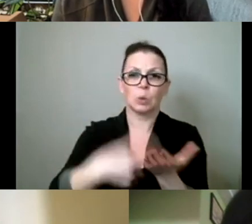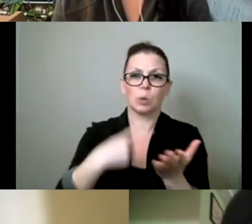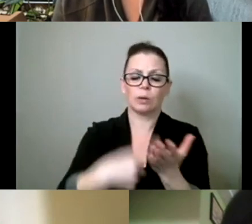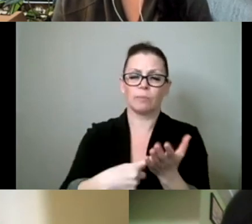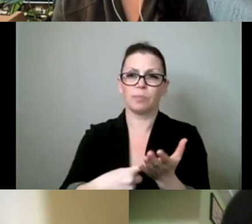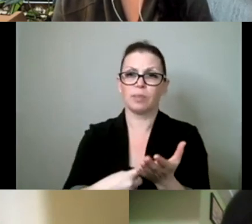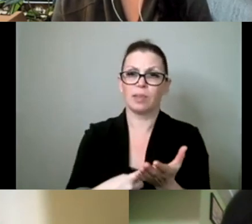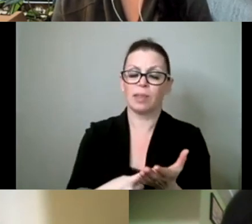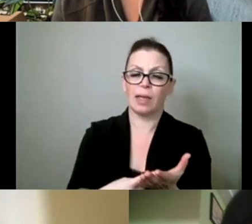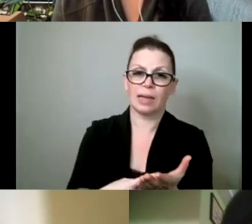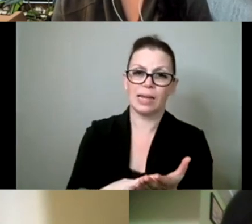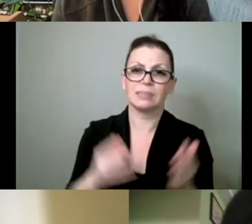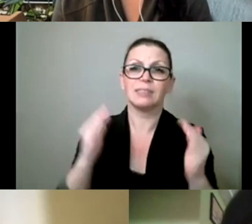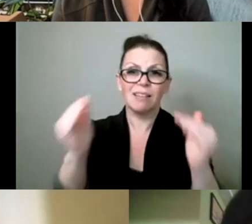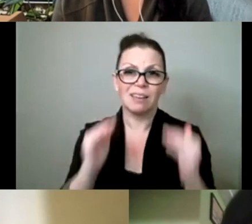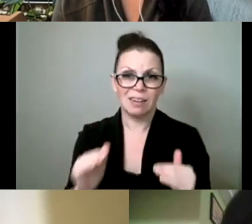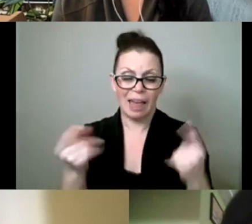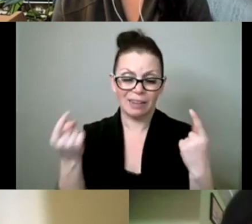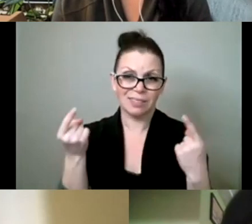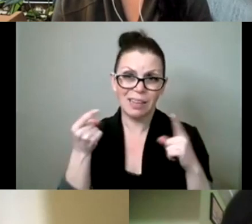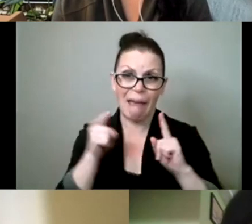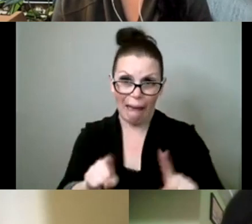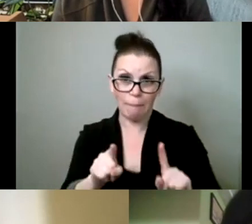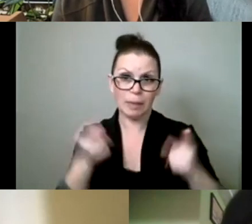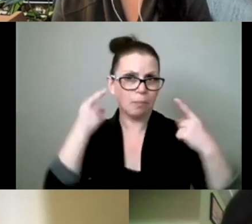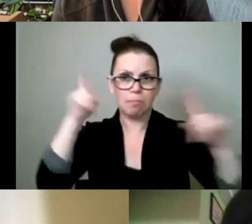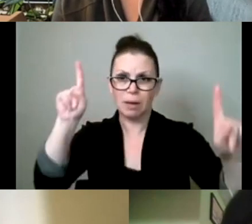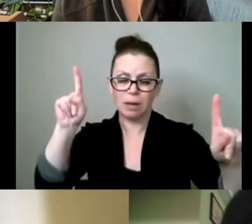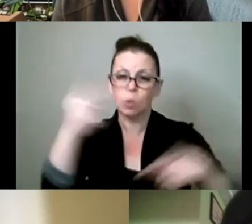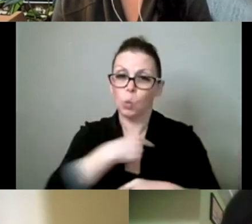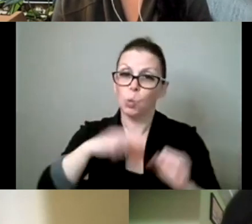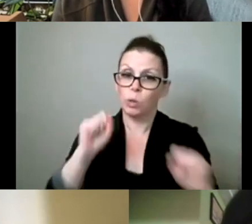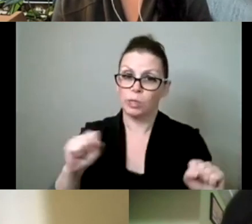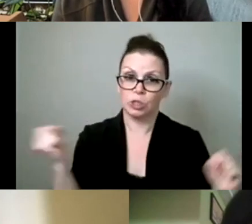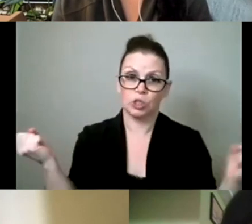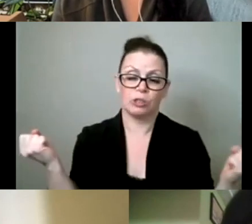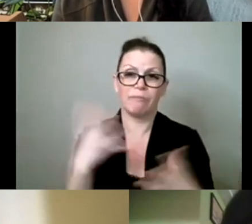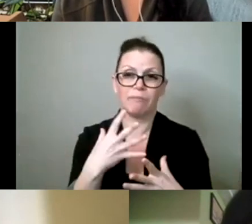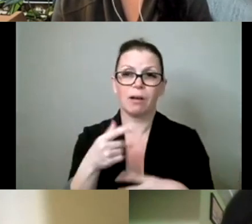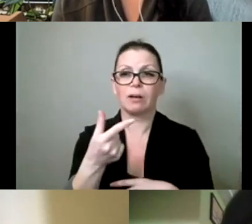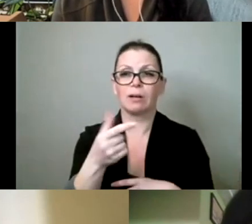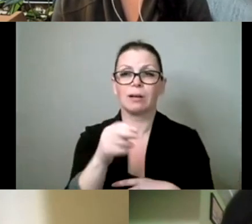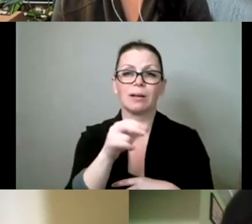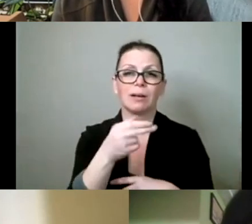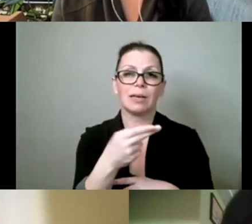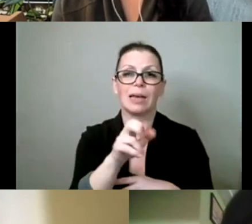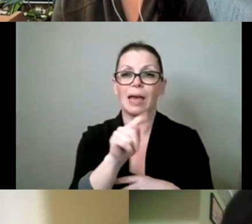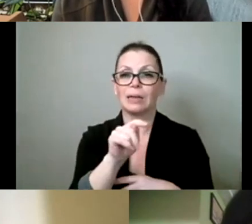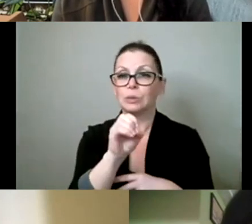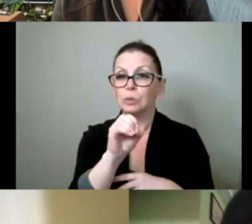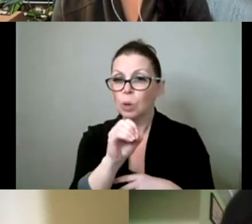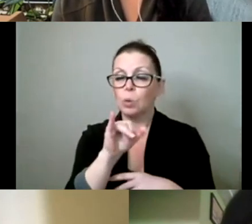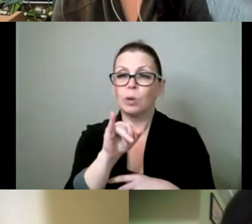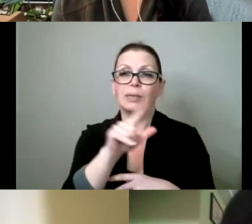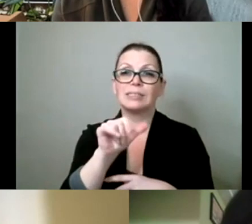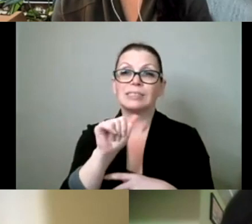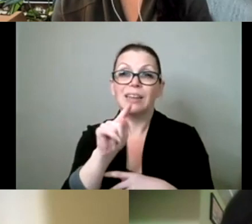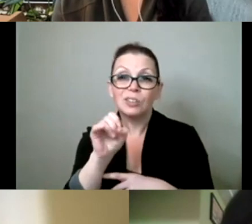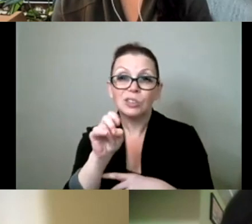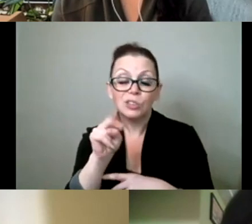coming, because I do fear, and we should fear and be very aware of ghettoization of it, of being paid less,